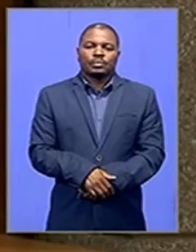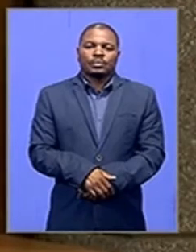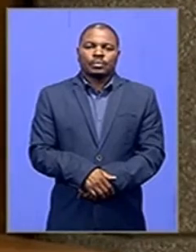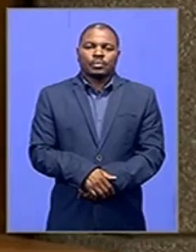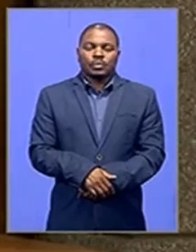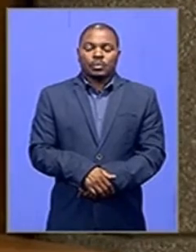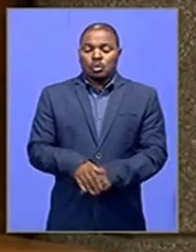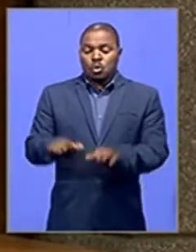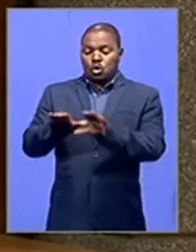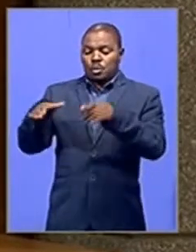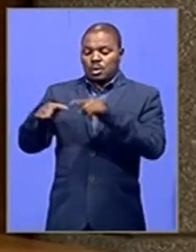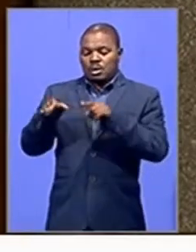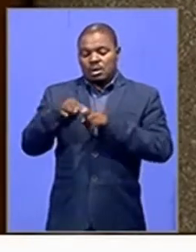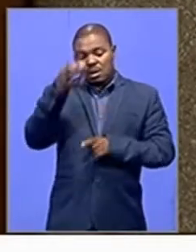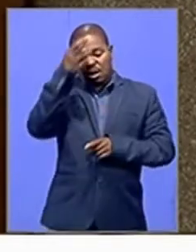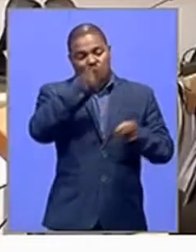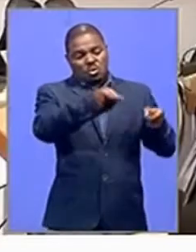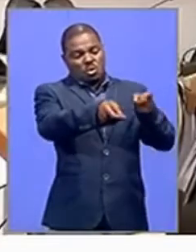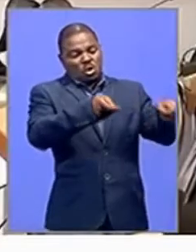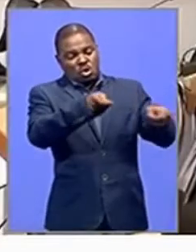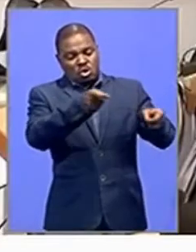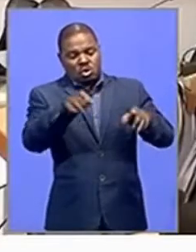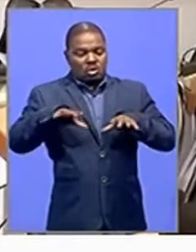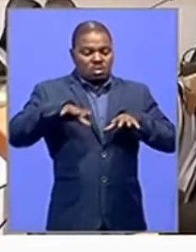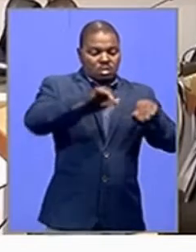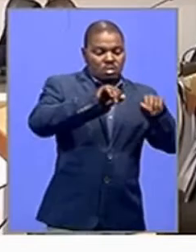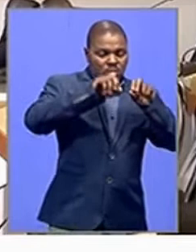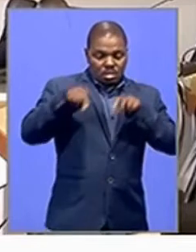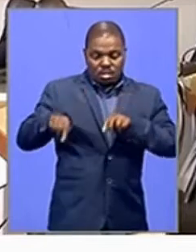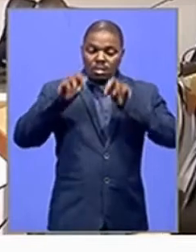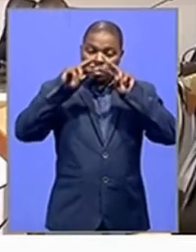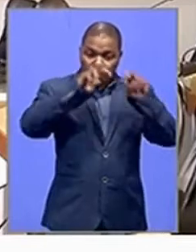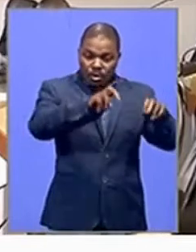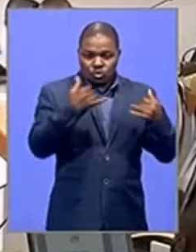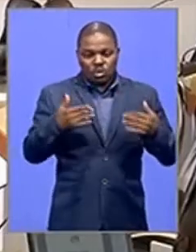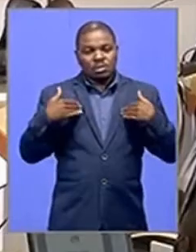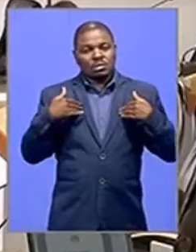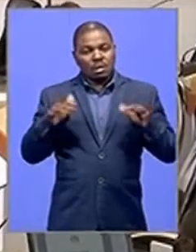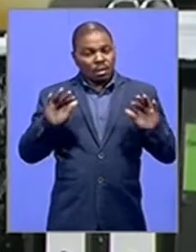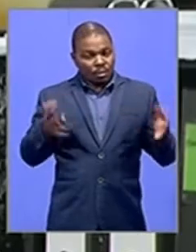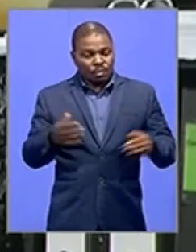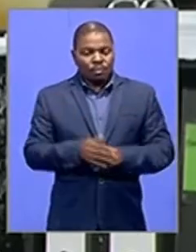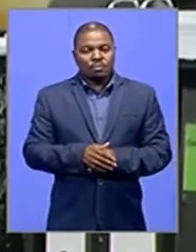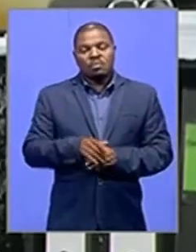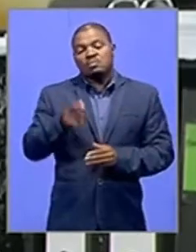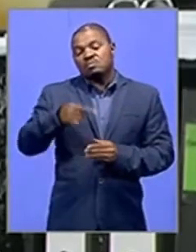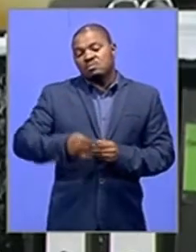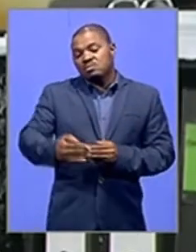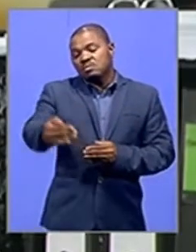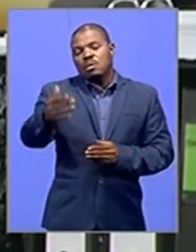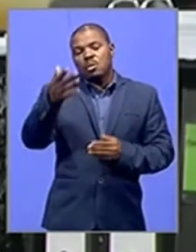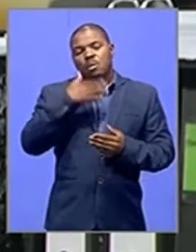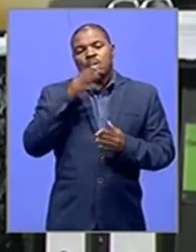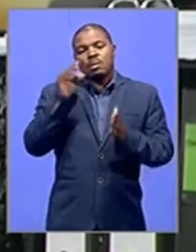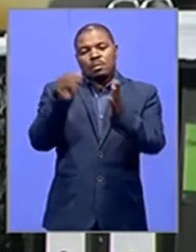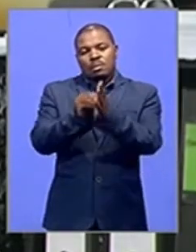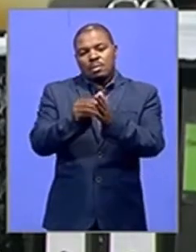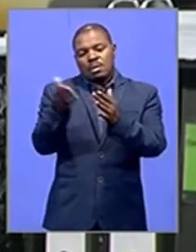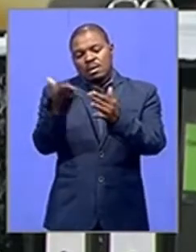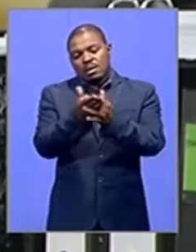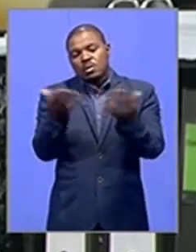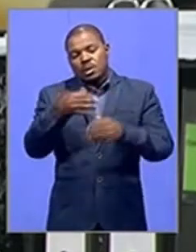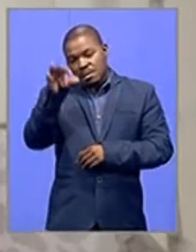Komišene ya go nyakišiša mabarebare a go thopša ga mmušo le kgono e thomile ka tsebišo ya gore go ya go bulwa molato maphodiseng kgatlhanong le modulasetilo wa peleng wa